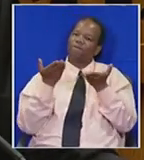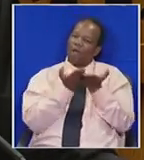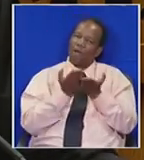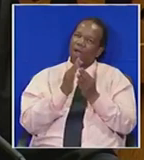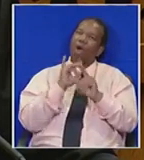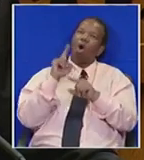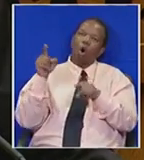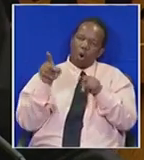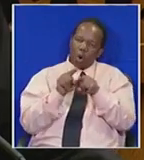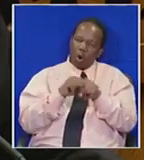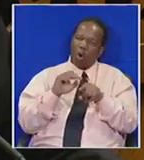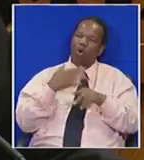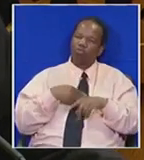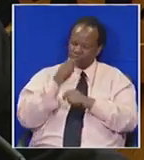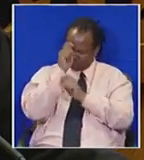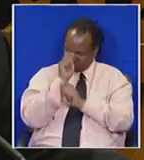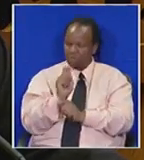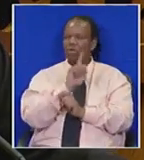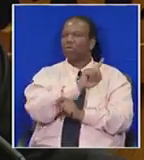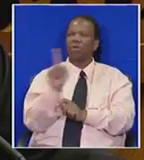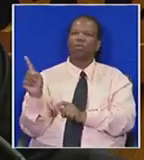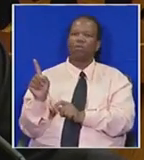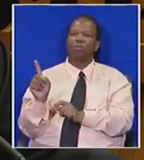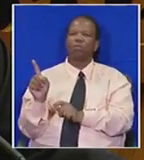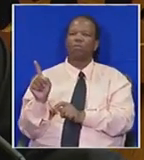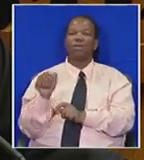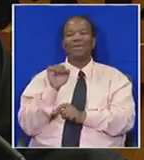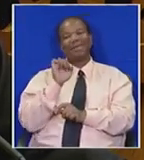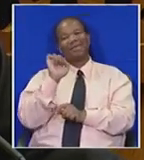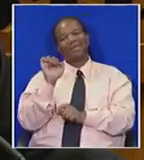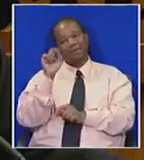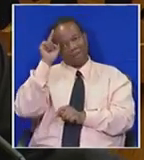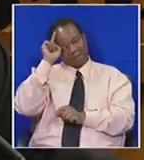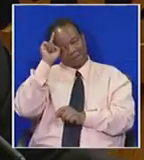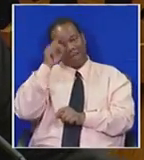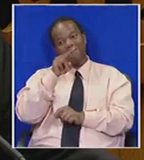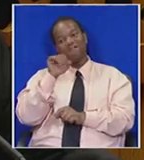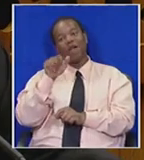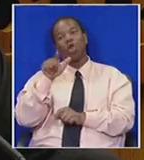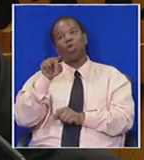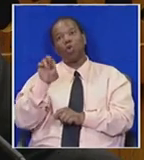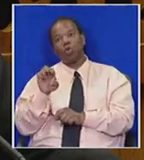above all, dignity. These ideals and values are